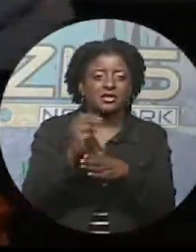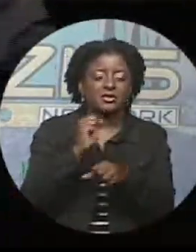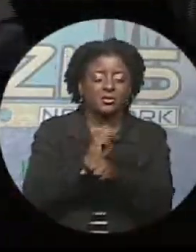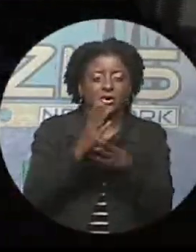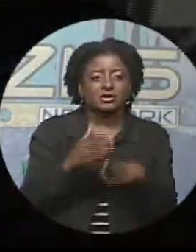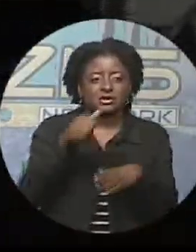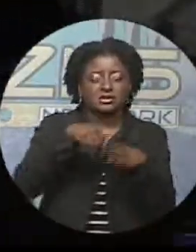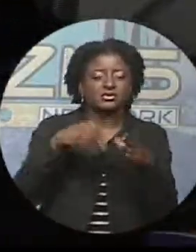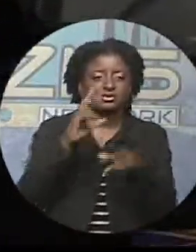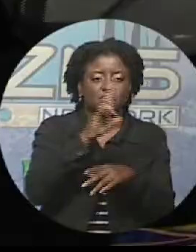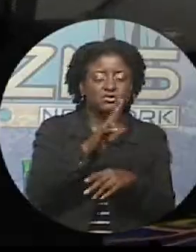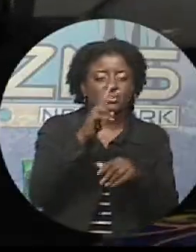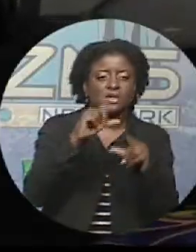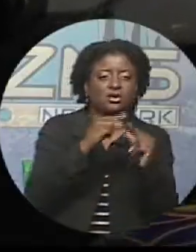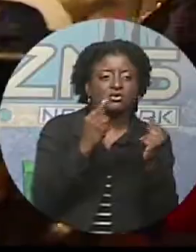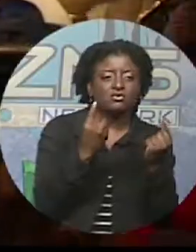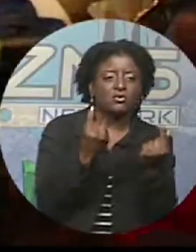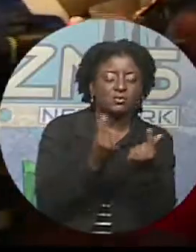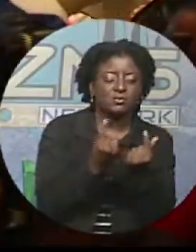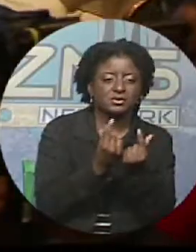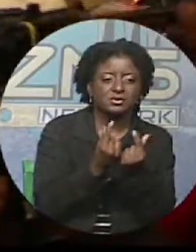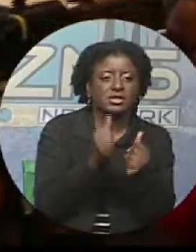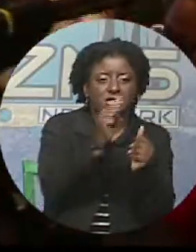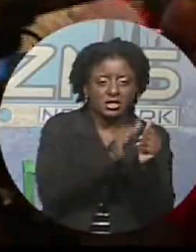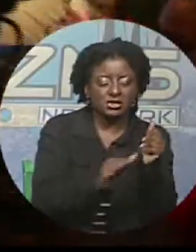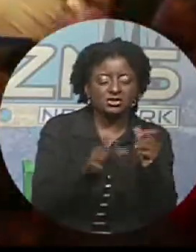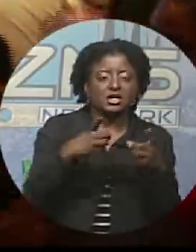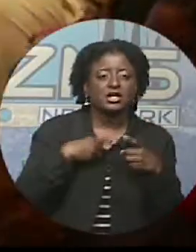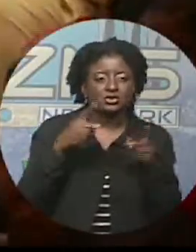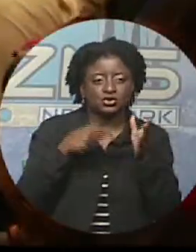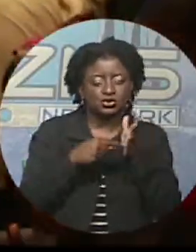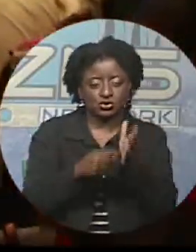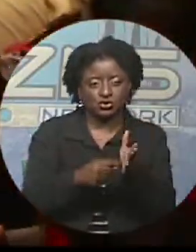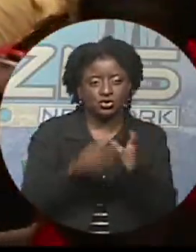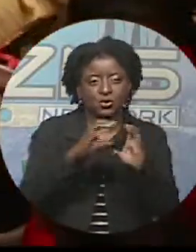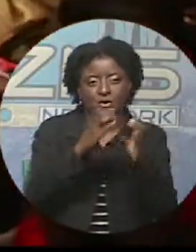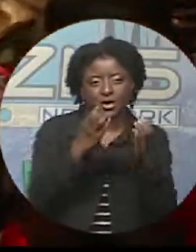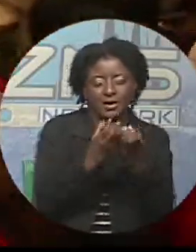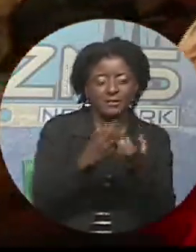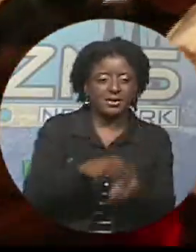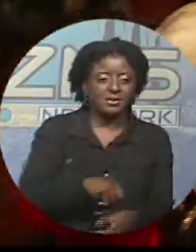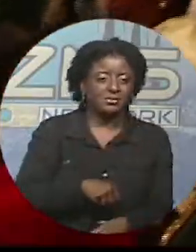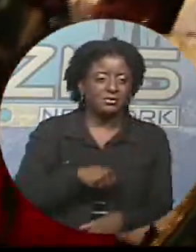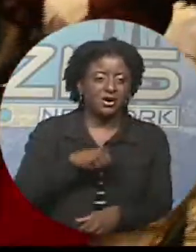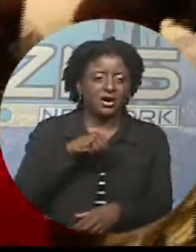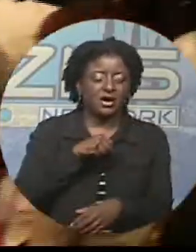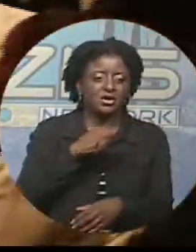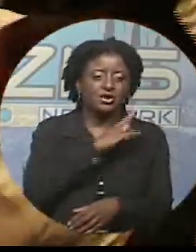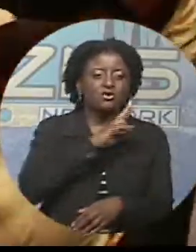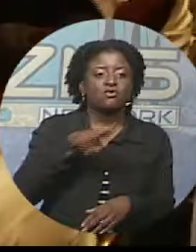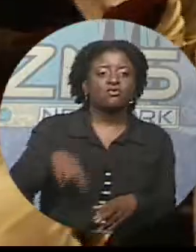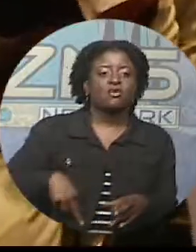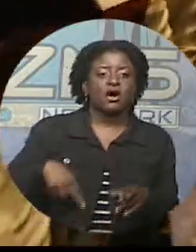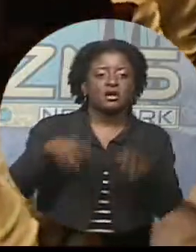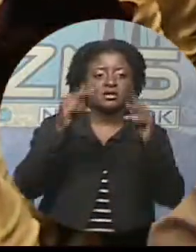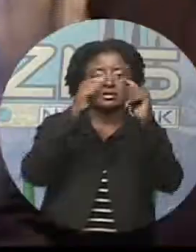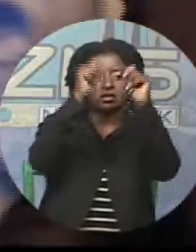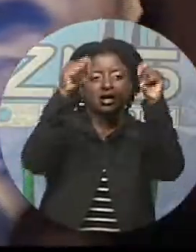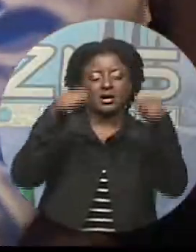to devise a creative way of showing company pride. After a fierce competition, Royal Towers walked away the